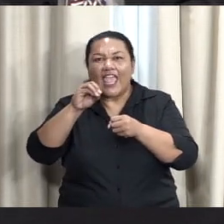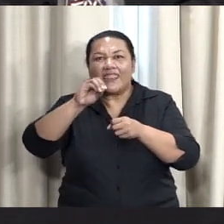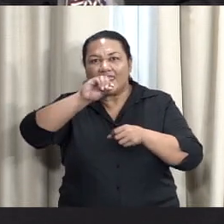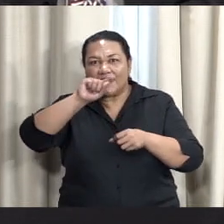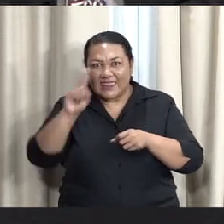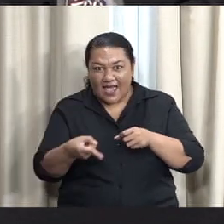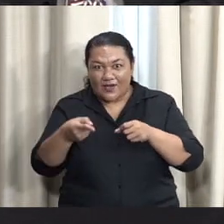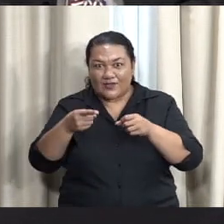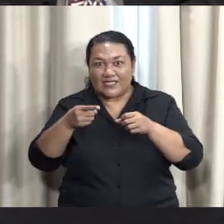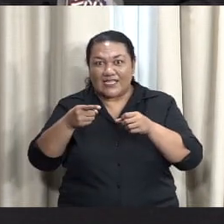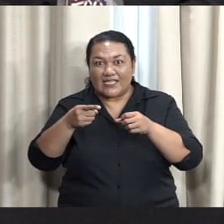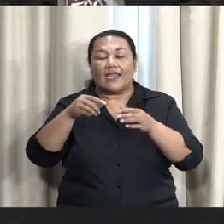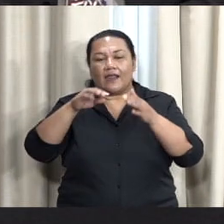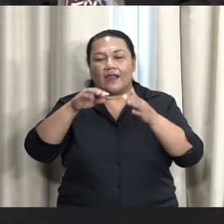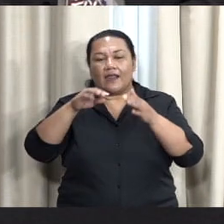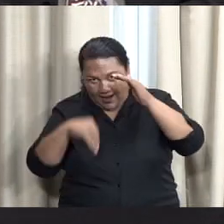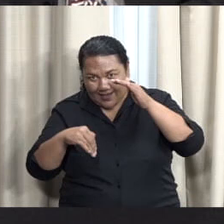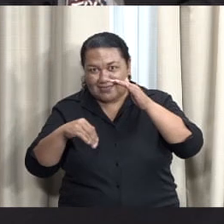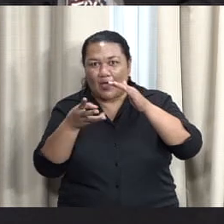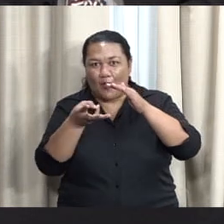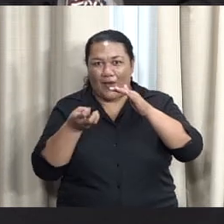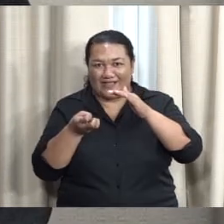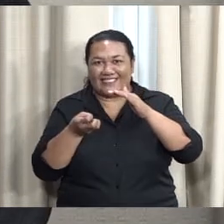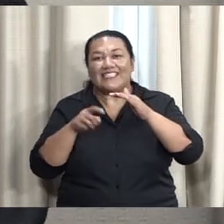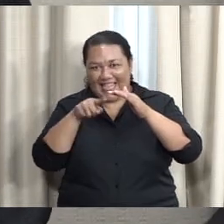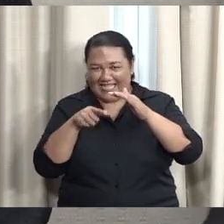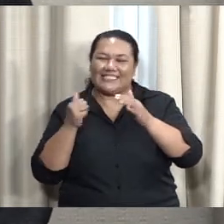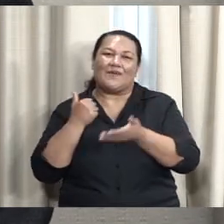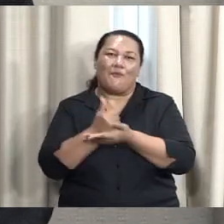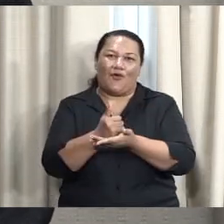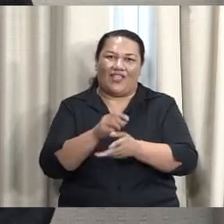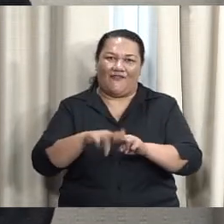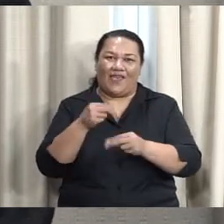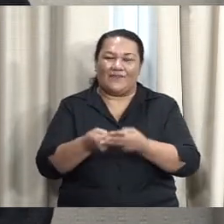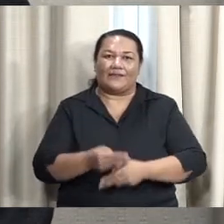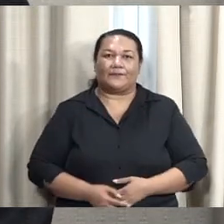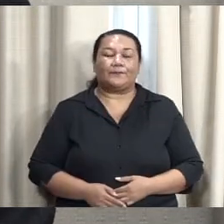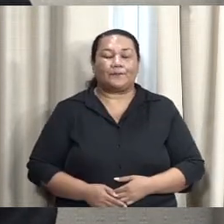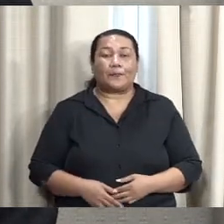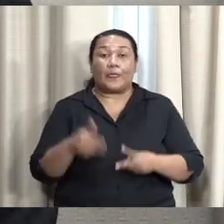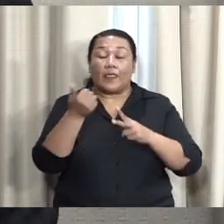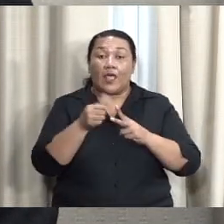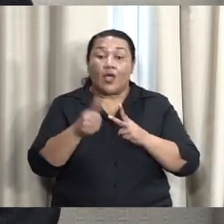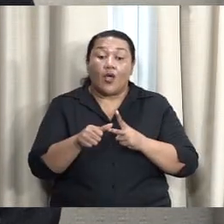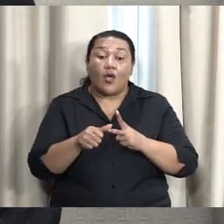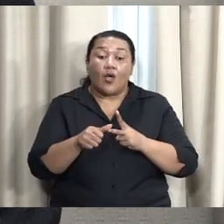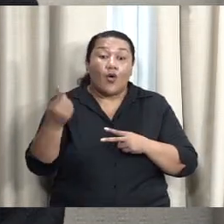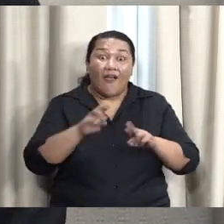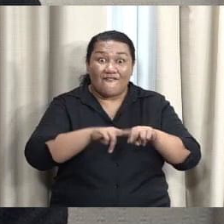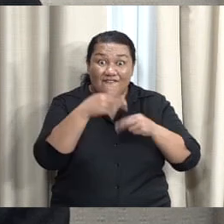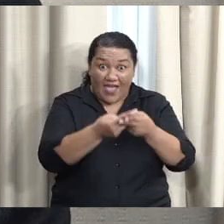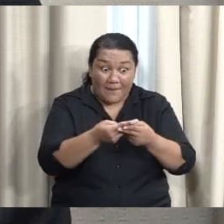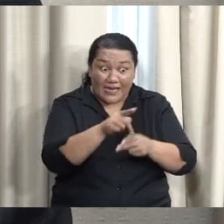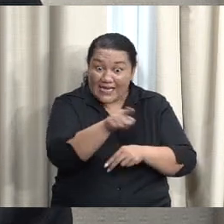So, to access this support, parents are required to simply fill a manual